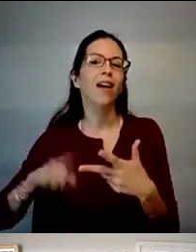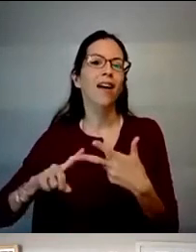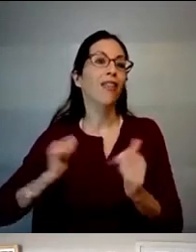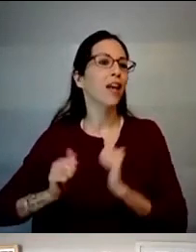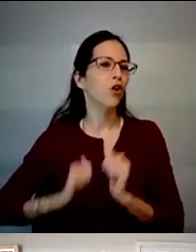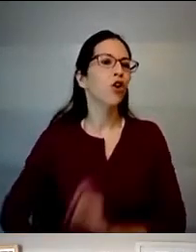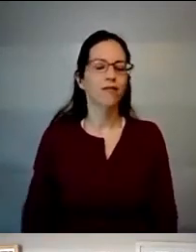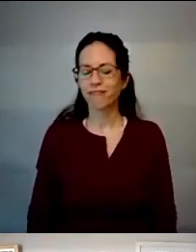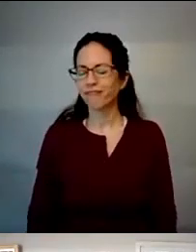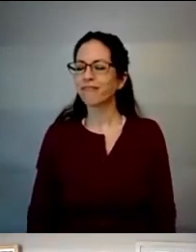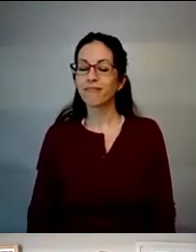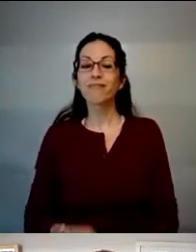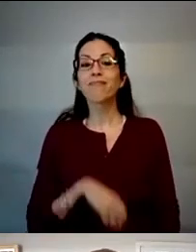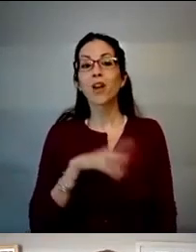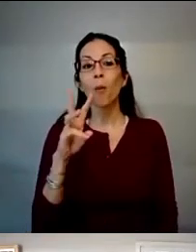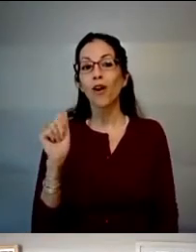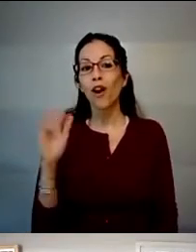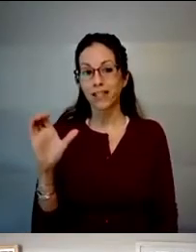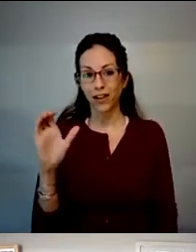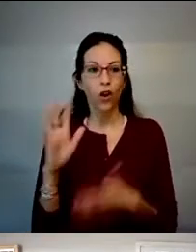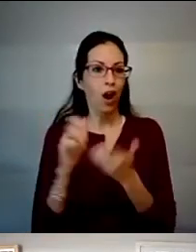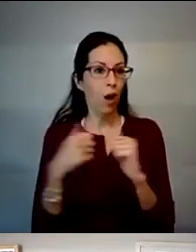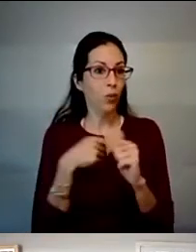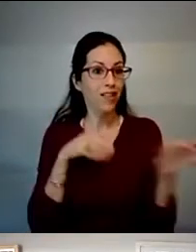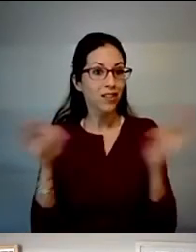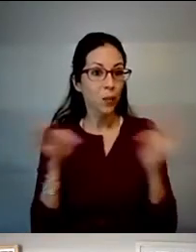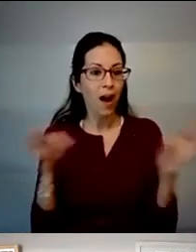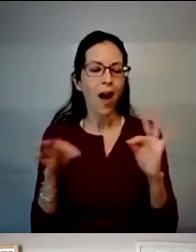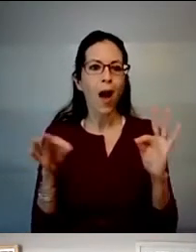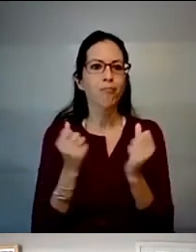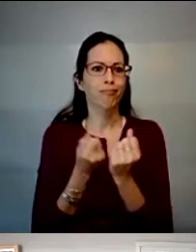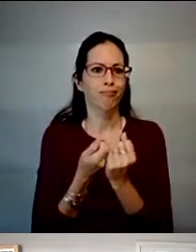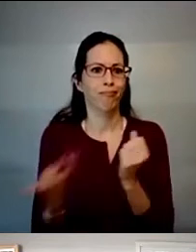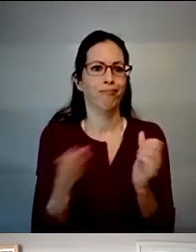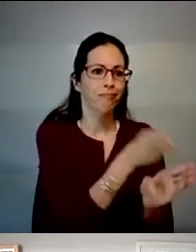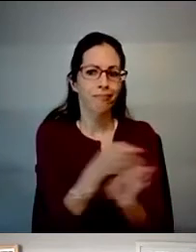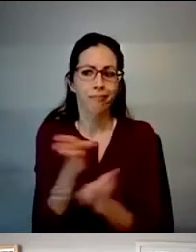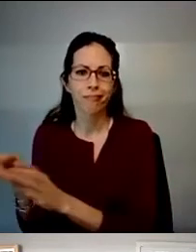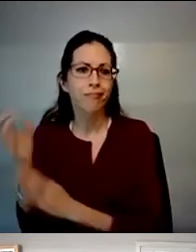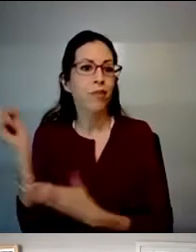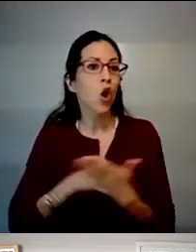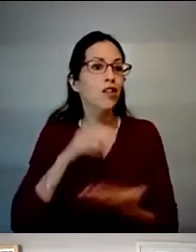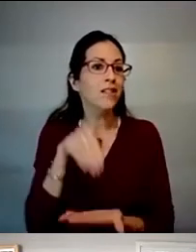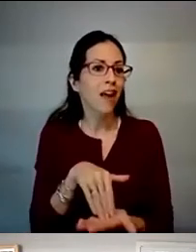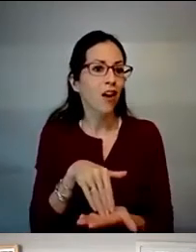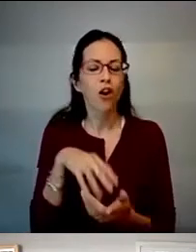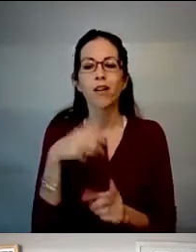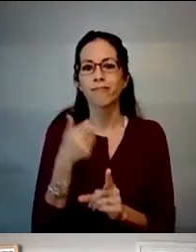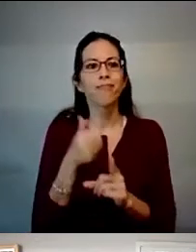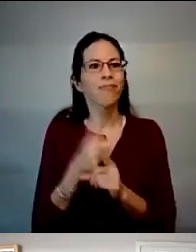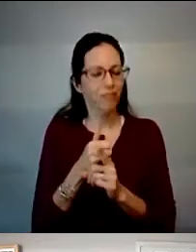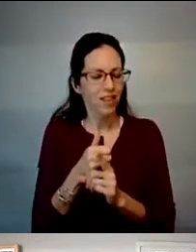probably hear it throughout the way we describe it, is a multidisciplinary art center, and that serves as a catalyst for the